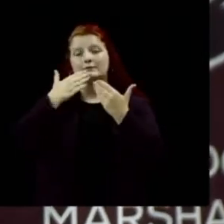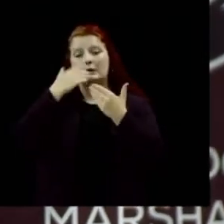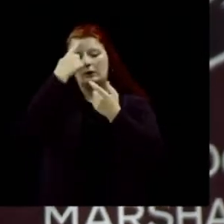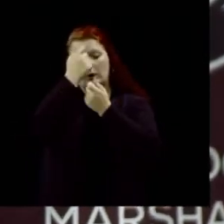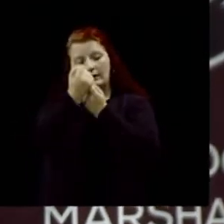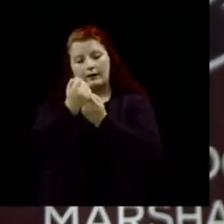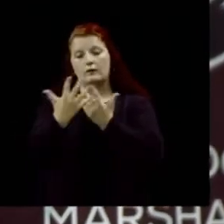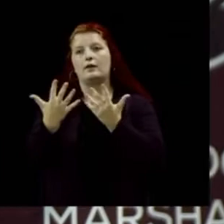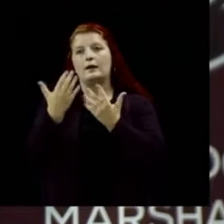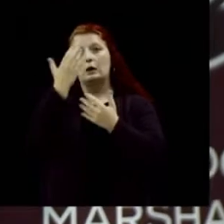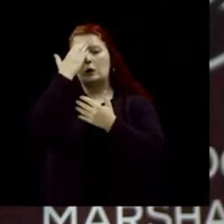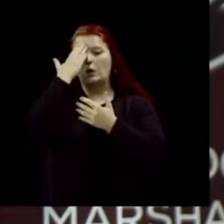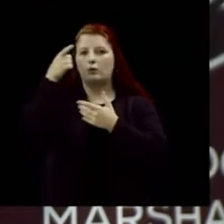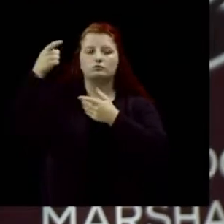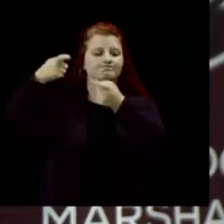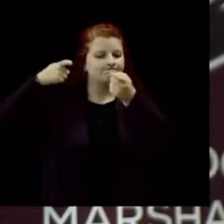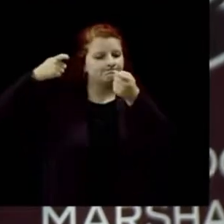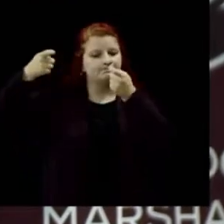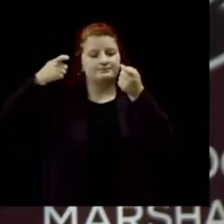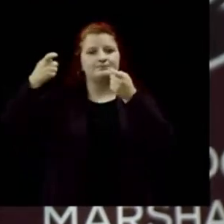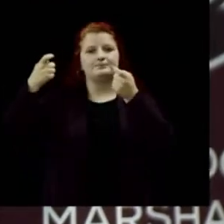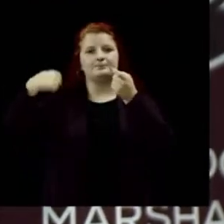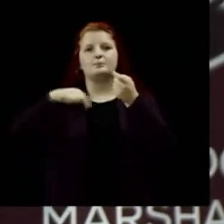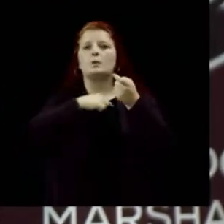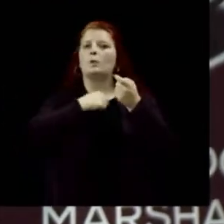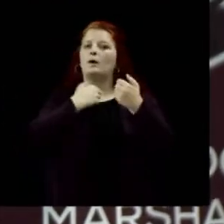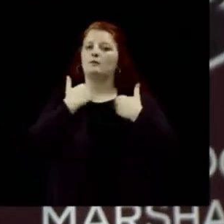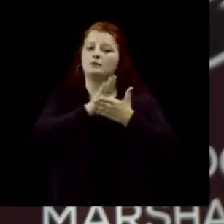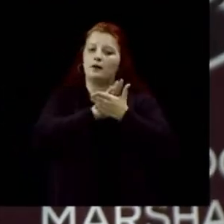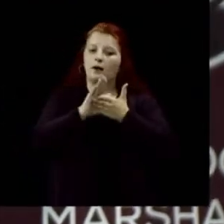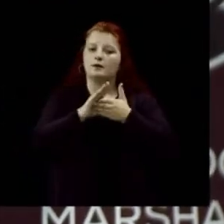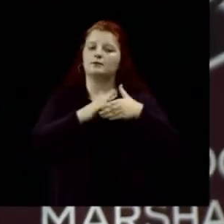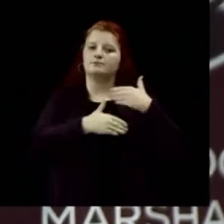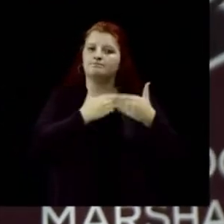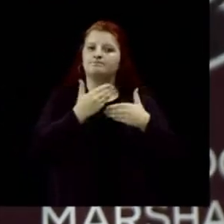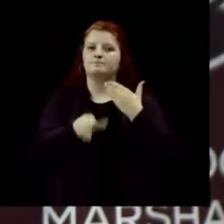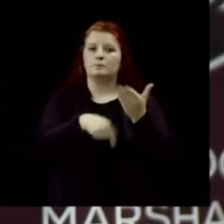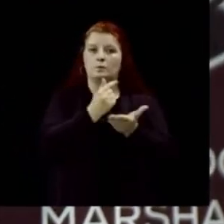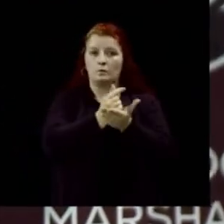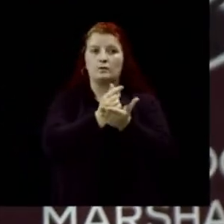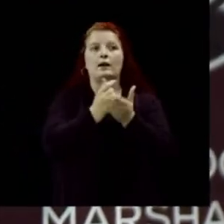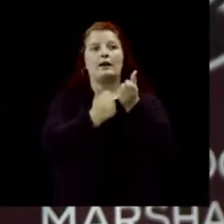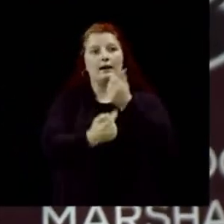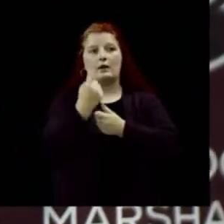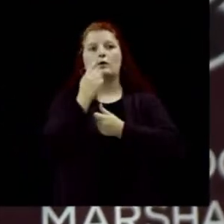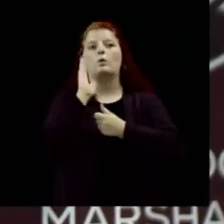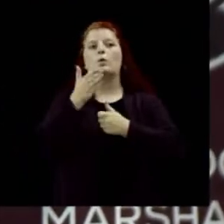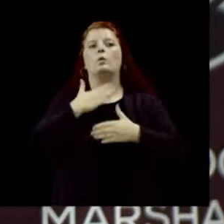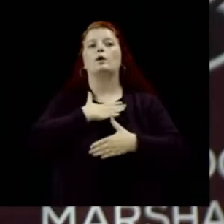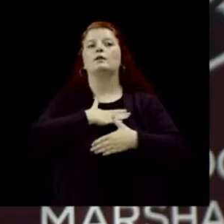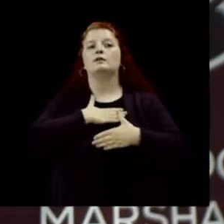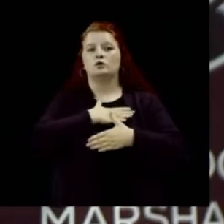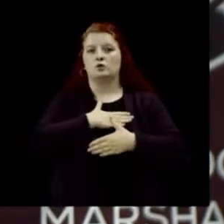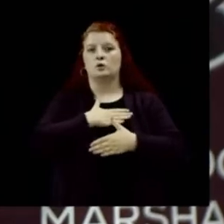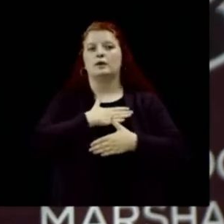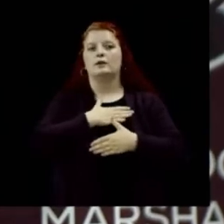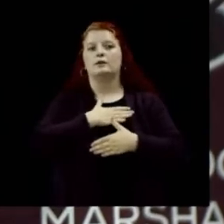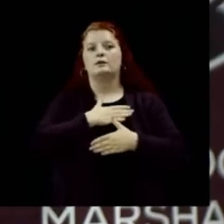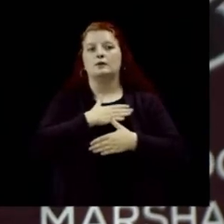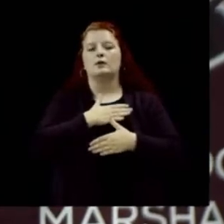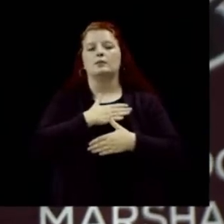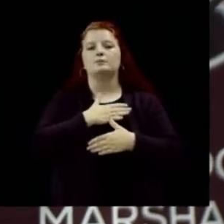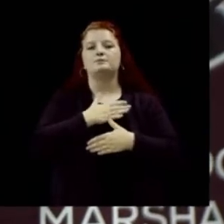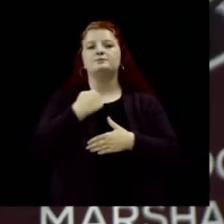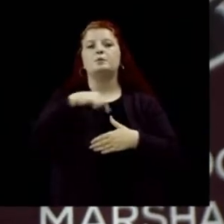charge, we will have a nice occasion, and everybody will rejoice at the end of the day. As we go home, Lord,